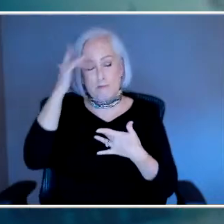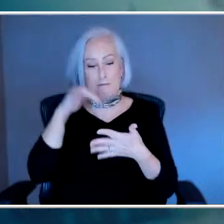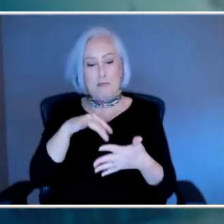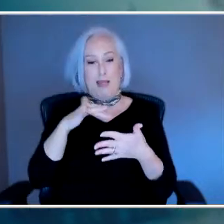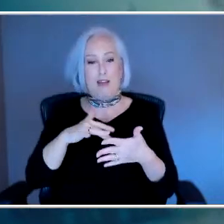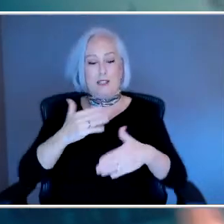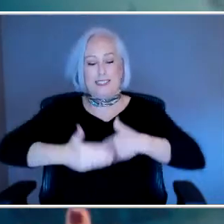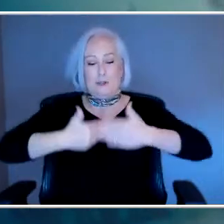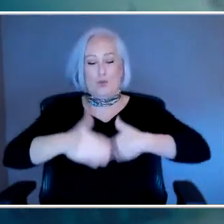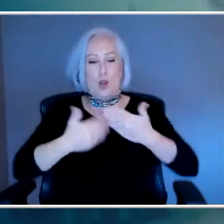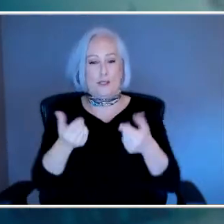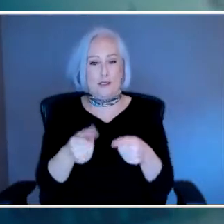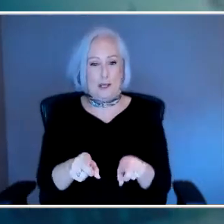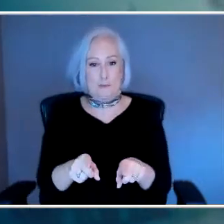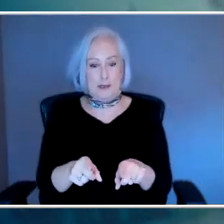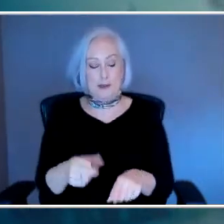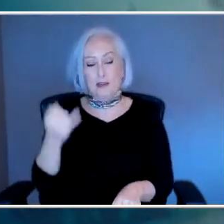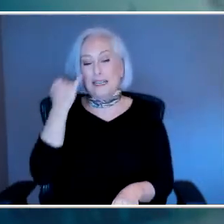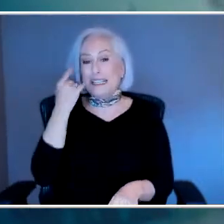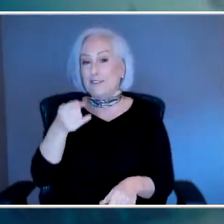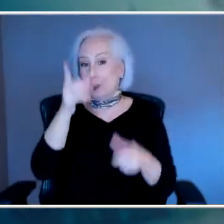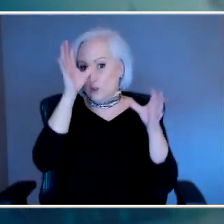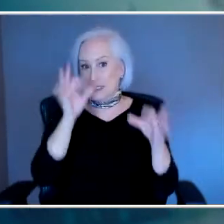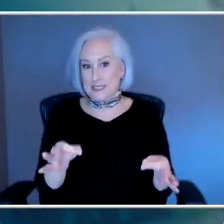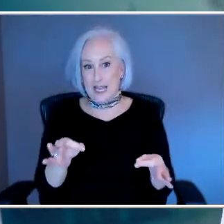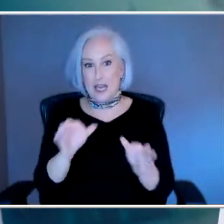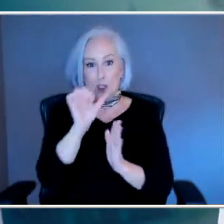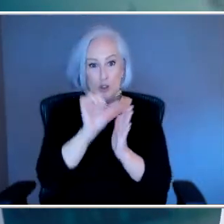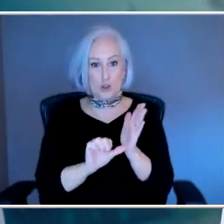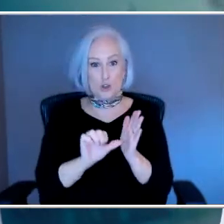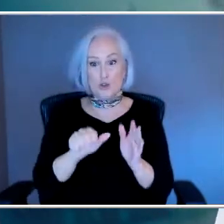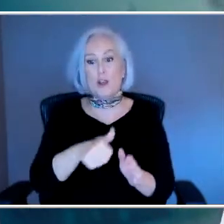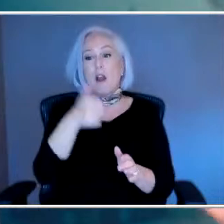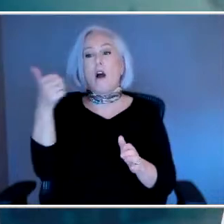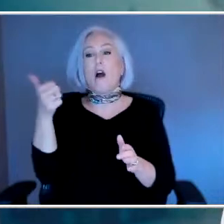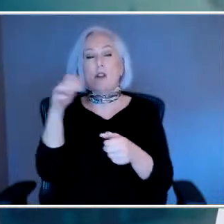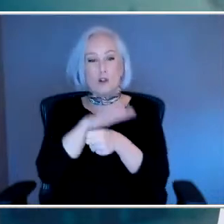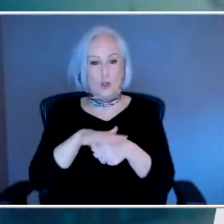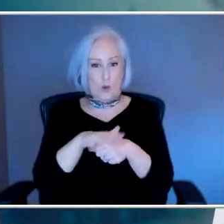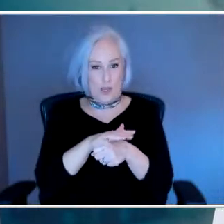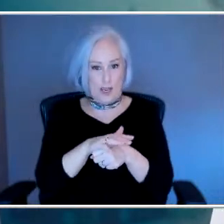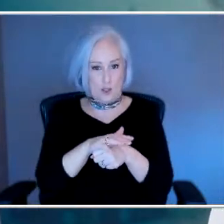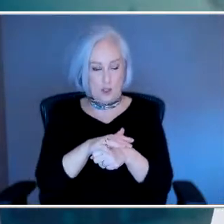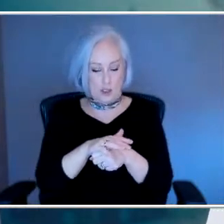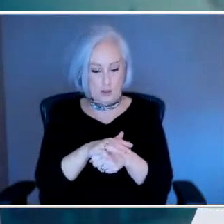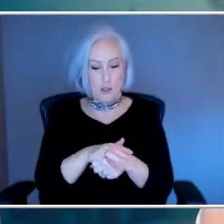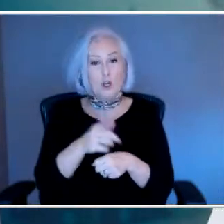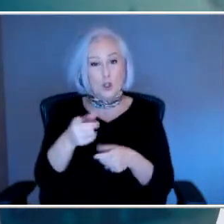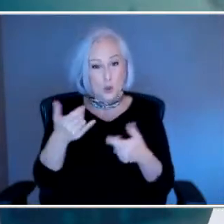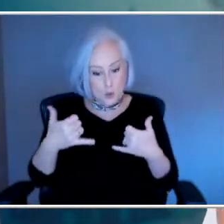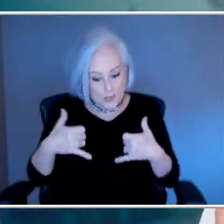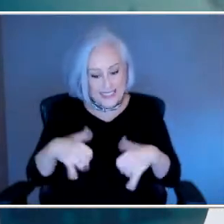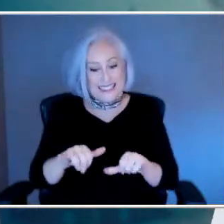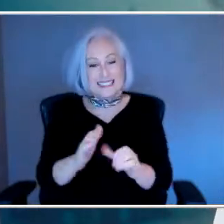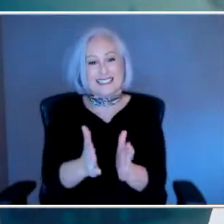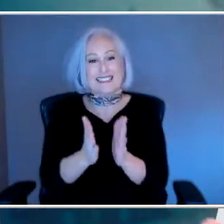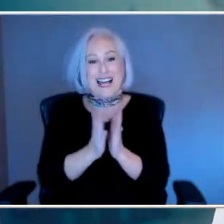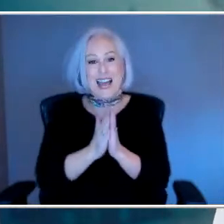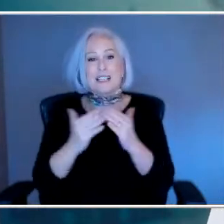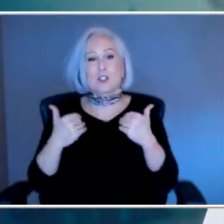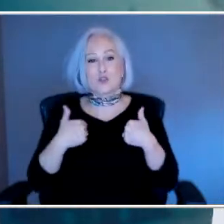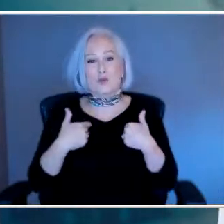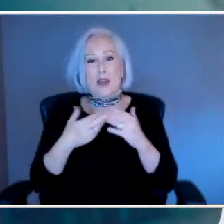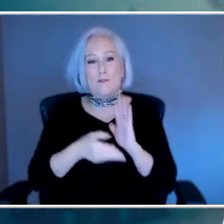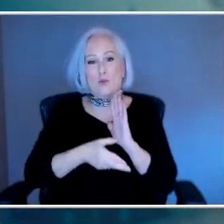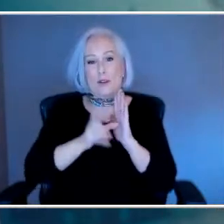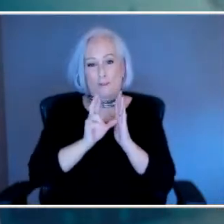do choose to have your surgery at another location or at your local location, you can still ask to have that reviewed at an academic